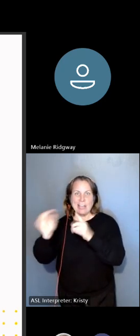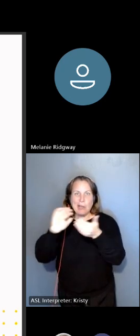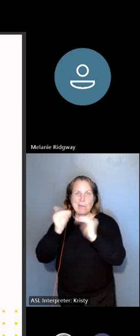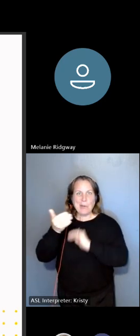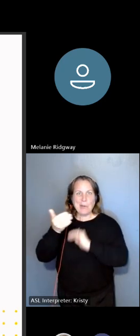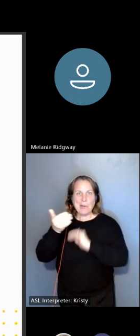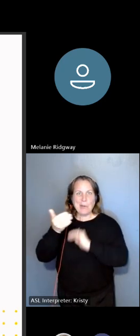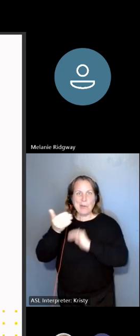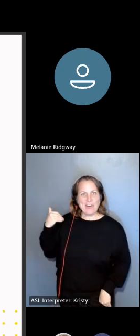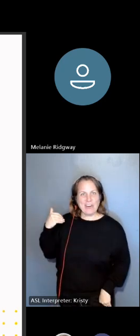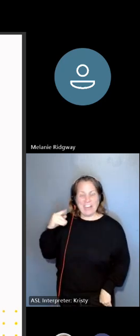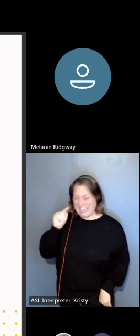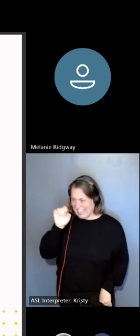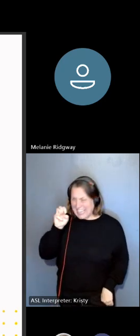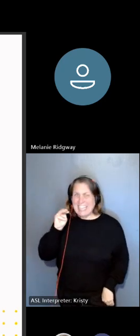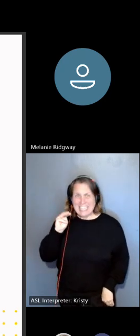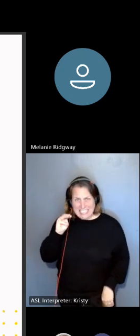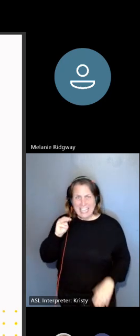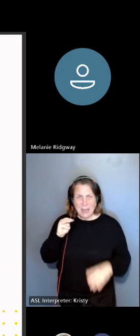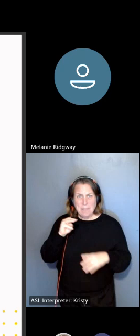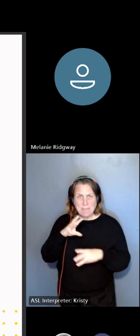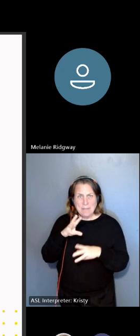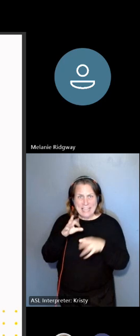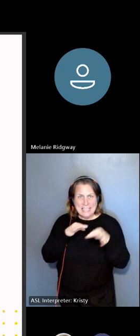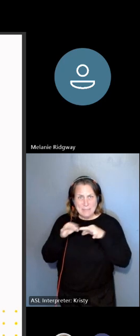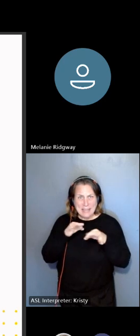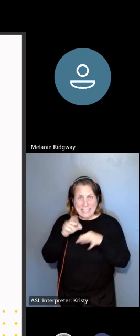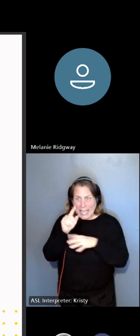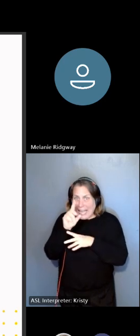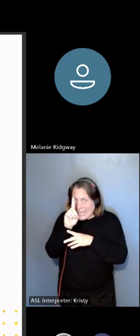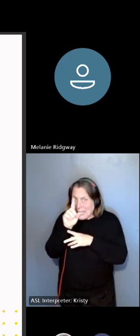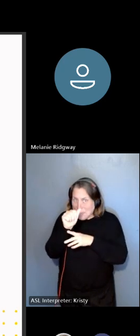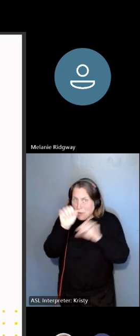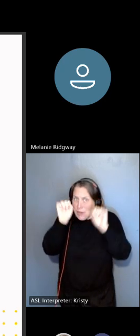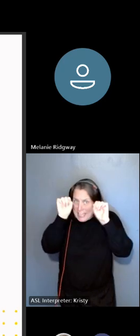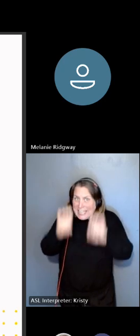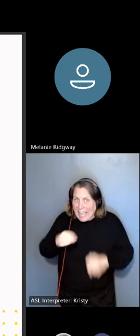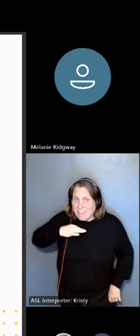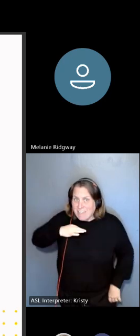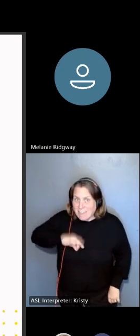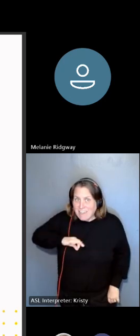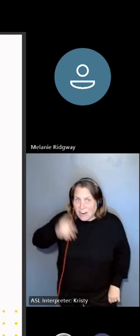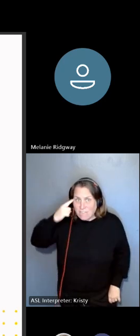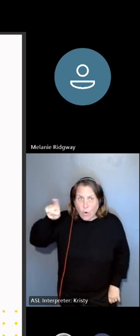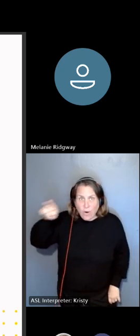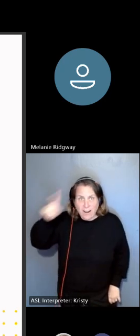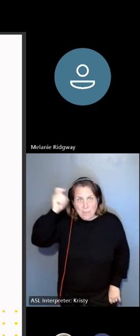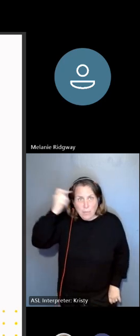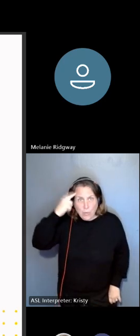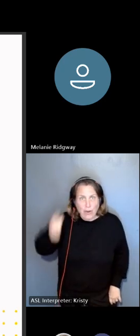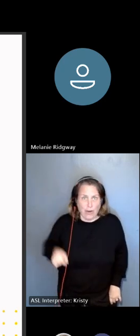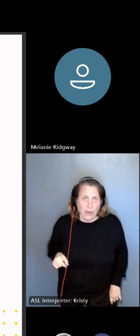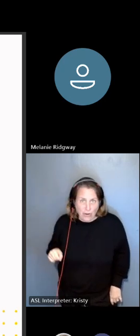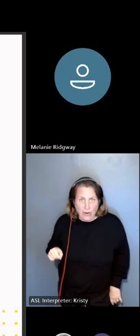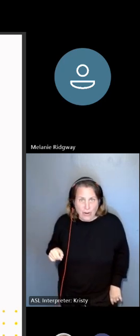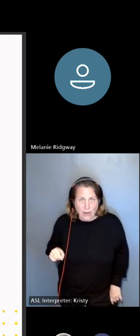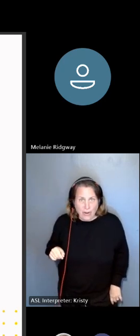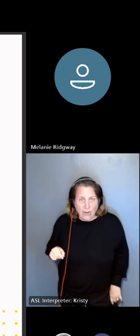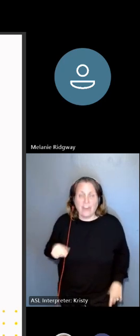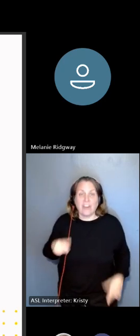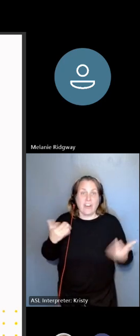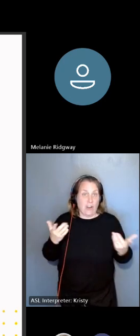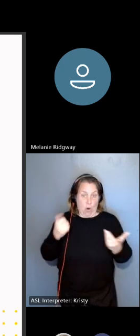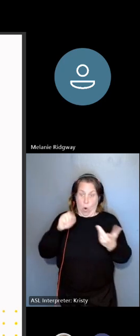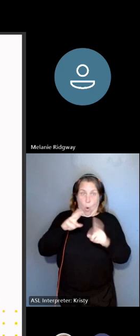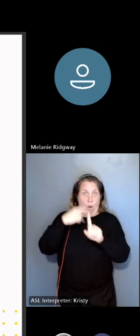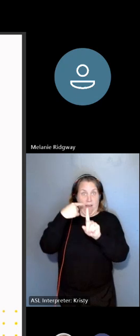disability can be an asset or an advantage. One reason he